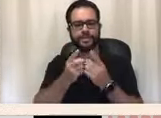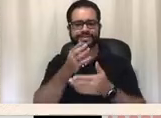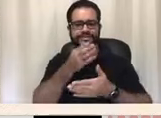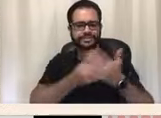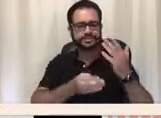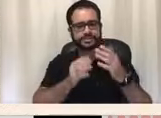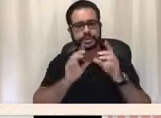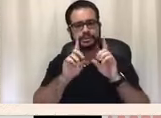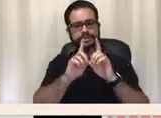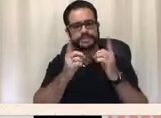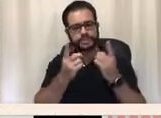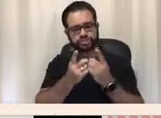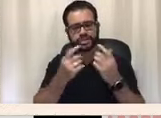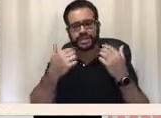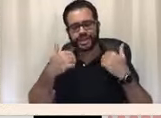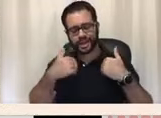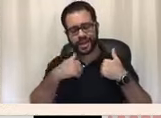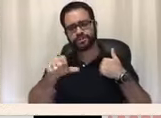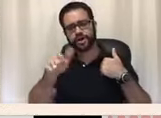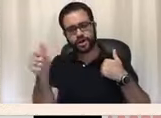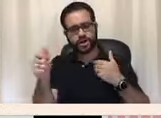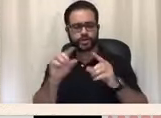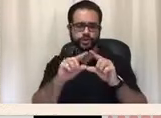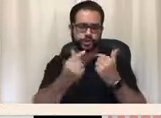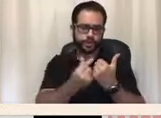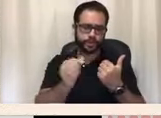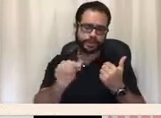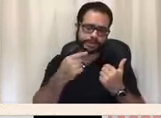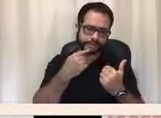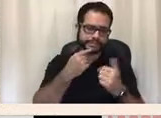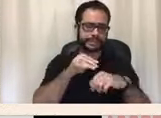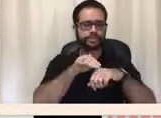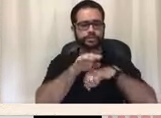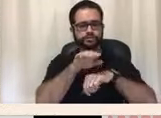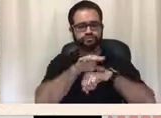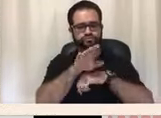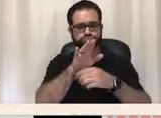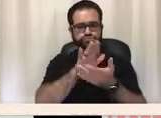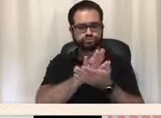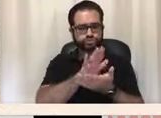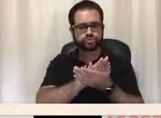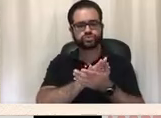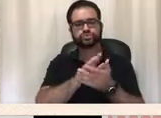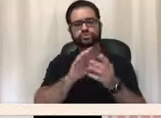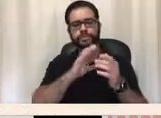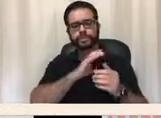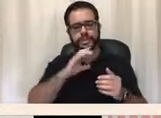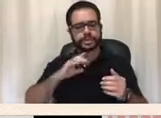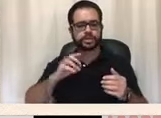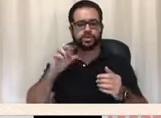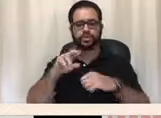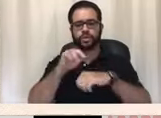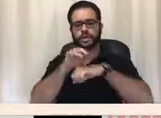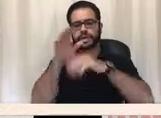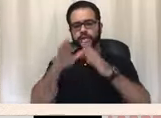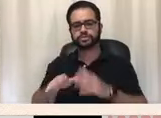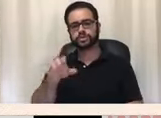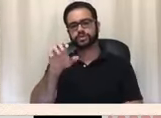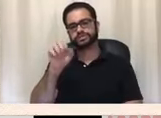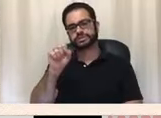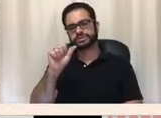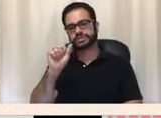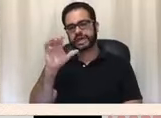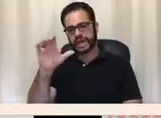other groups, as I mentioned, the school advisory committee or council, the also known as SAC, or the district